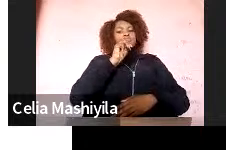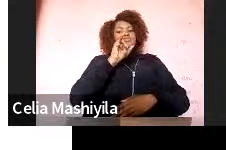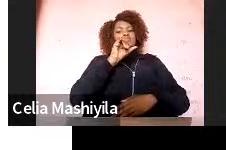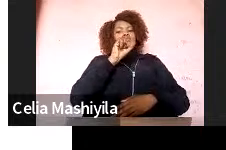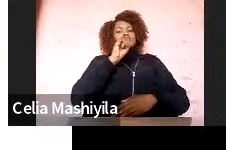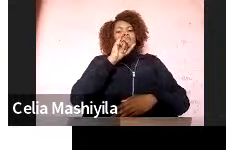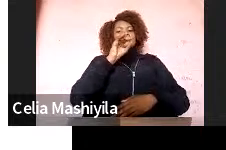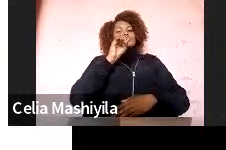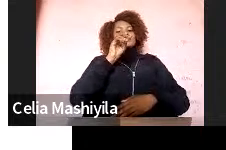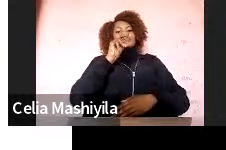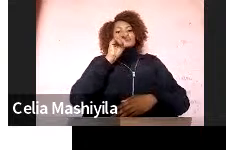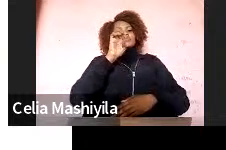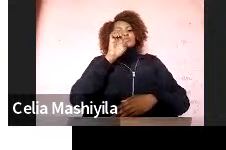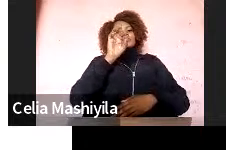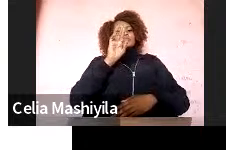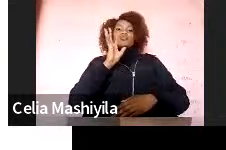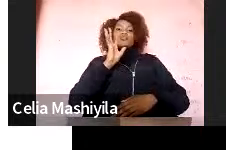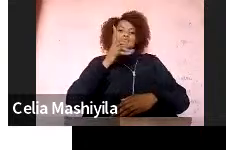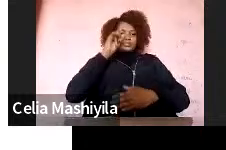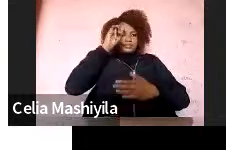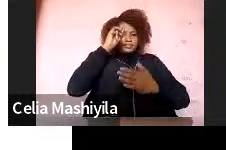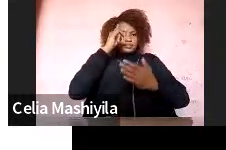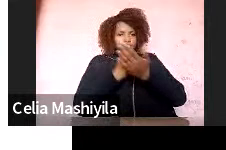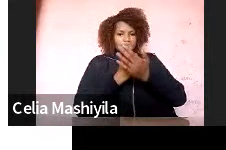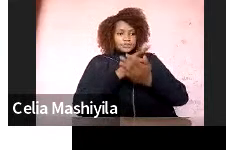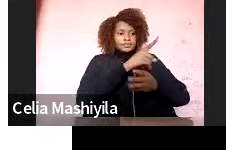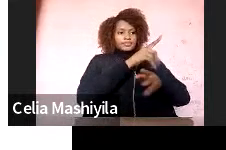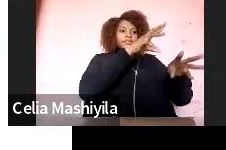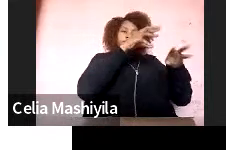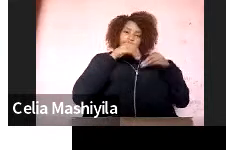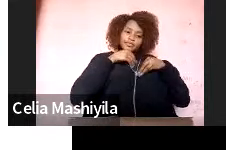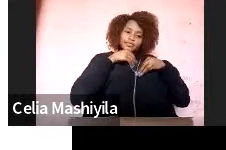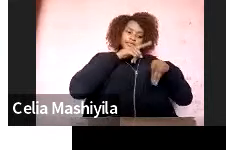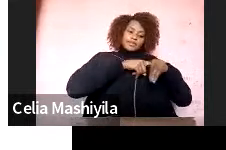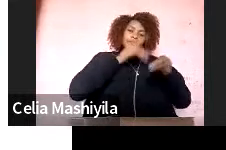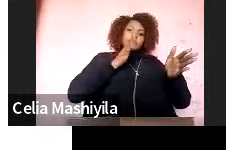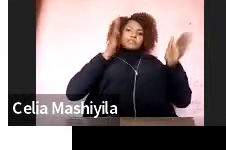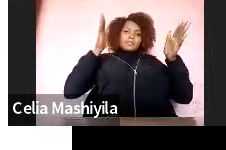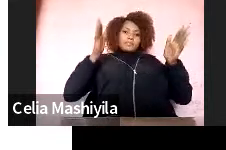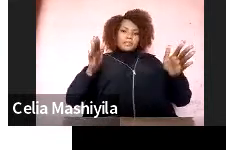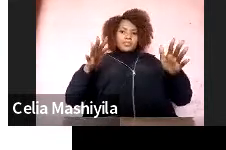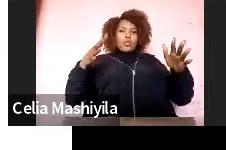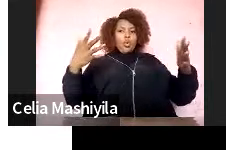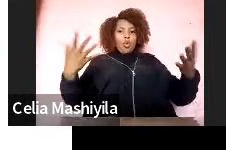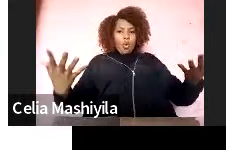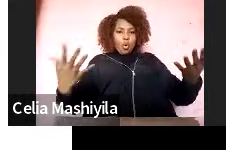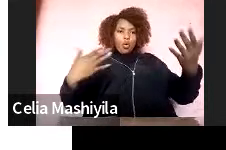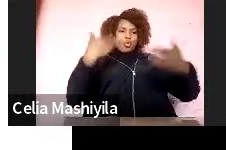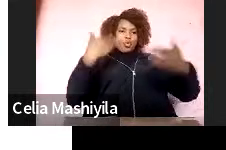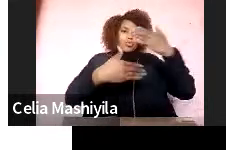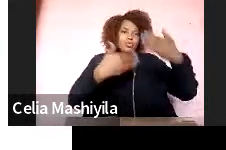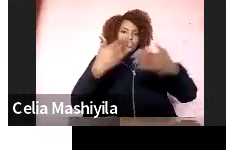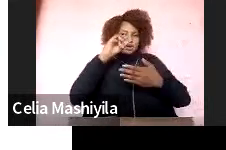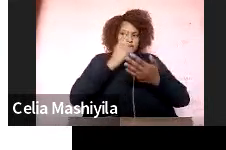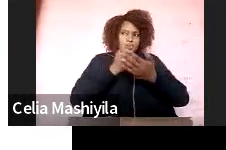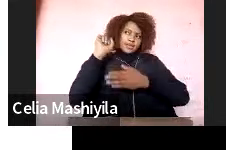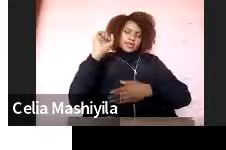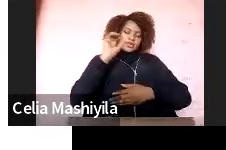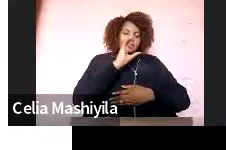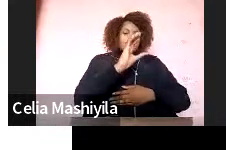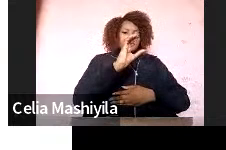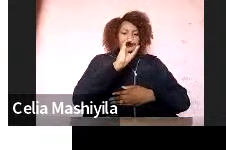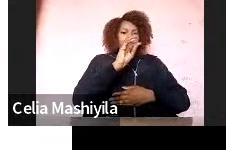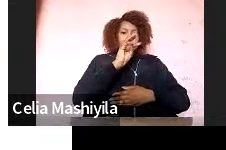Rule 77I still 0.04, it says within 20 days, then you must get a notice whether it is suitable or